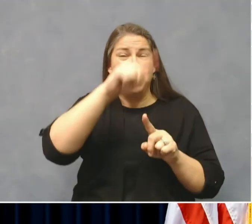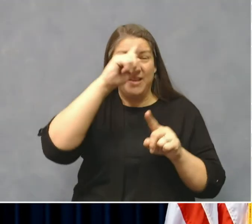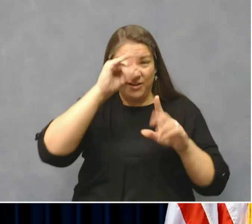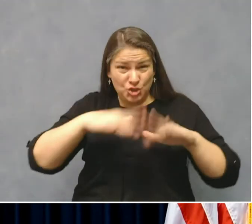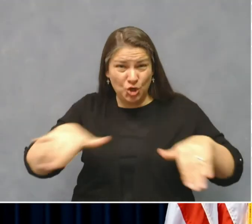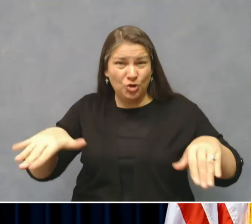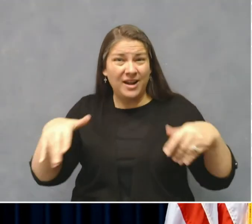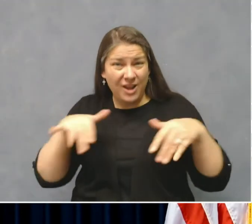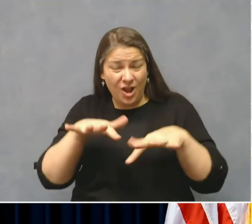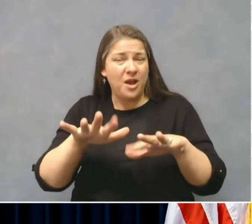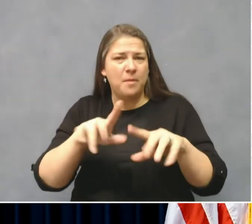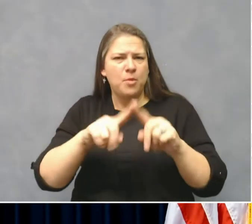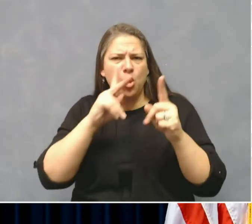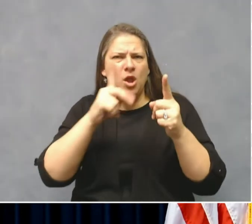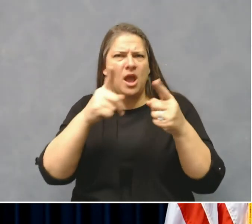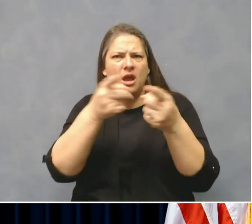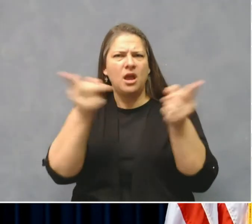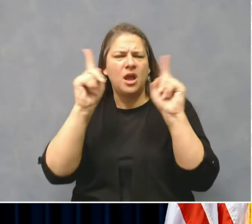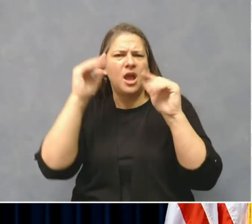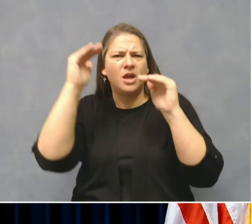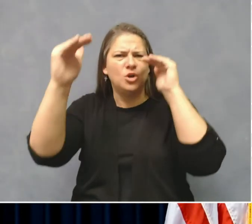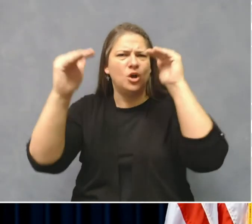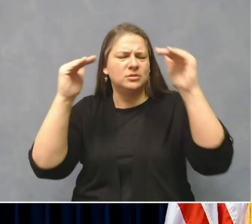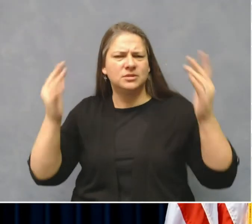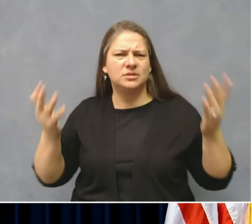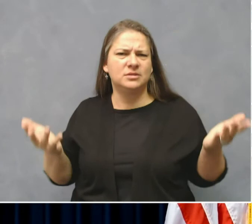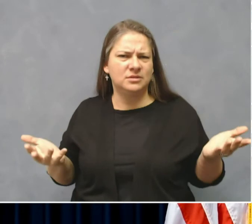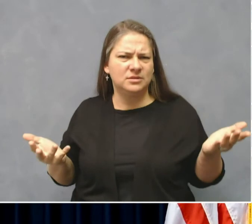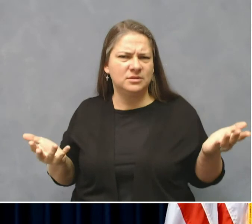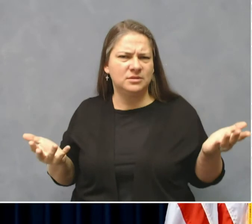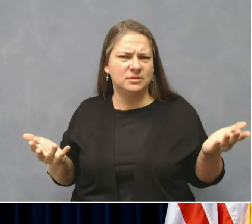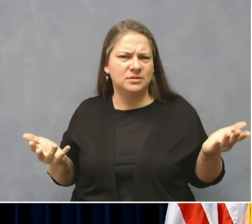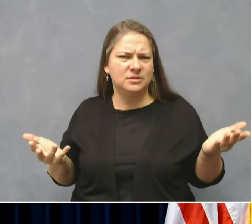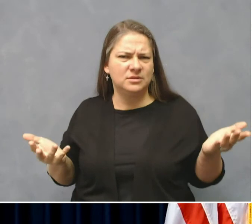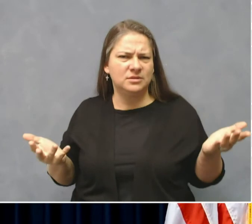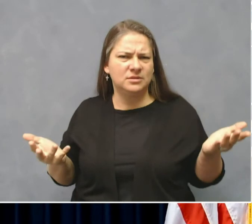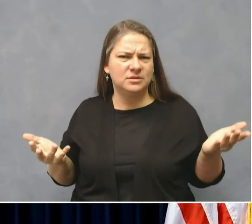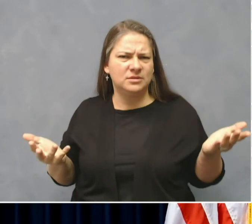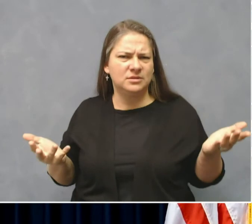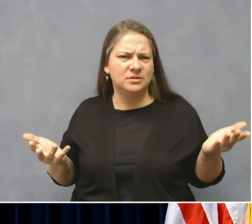high. We hear a lot, children are safe, well, and safe.